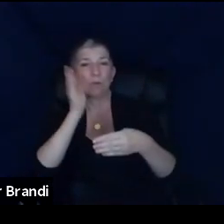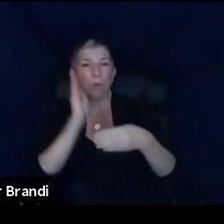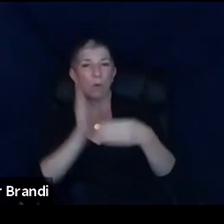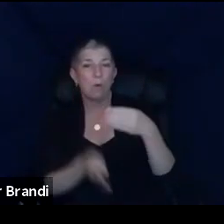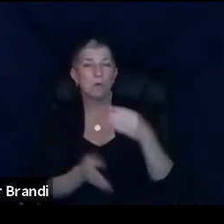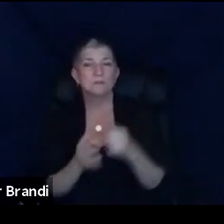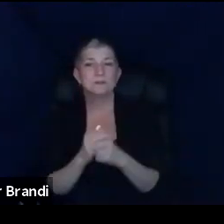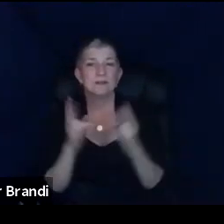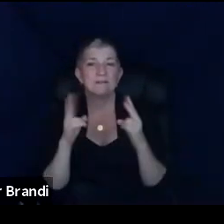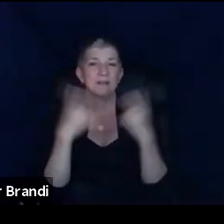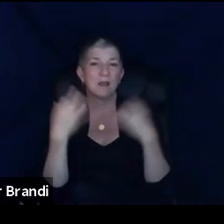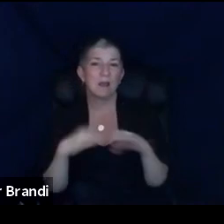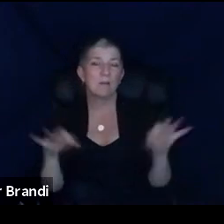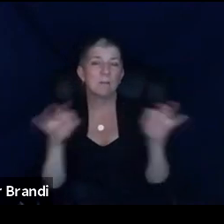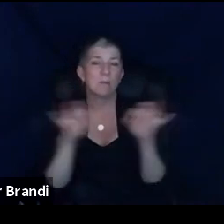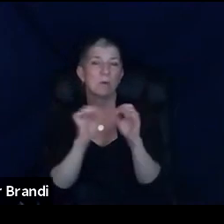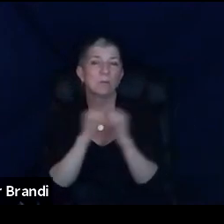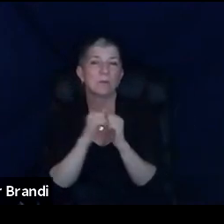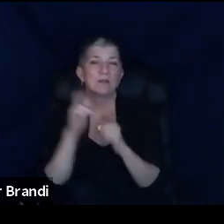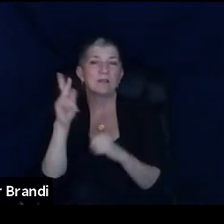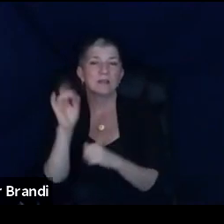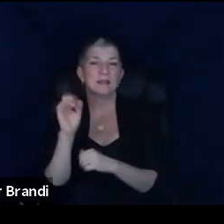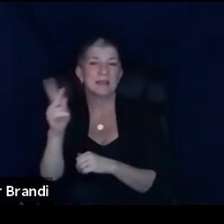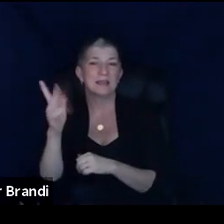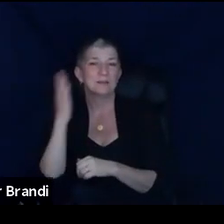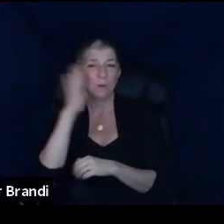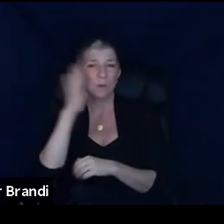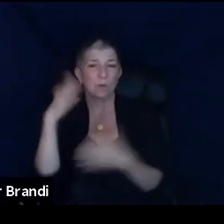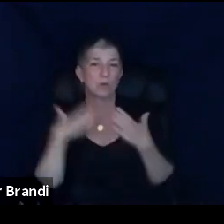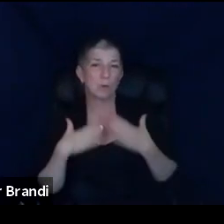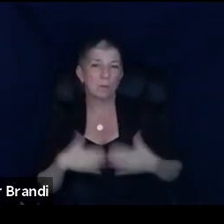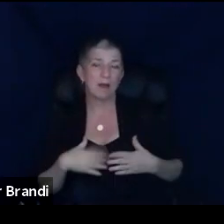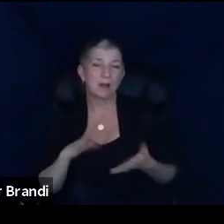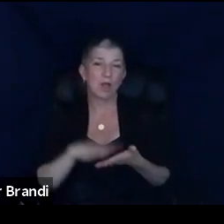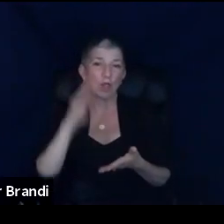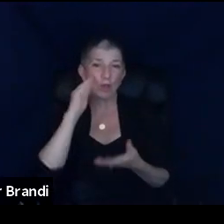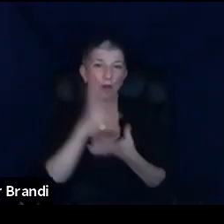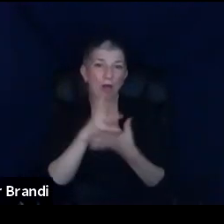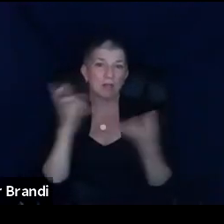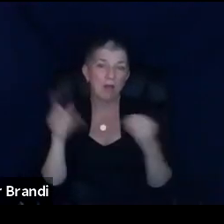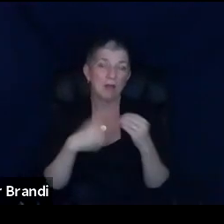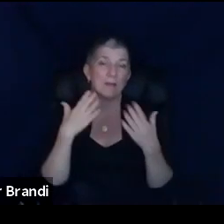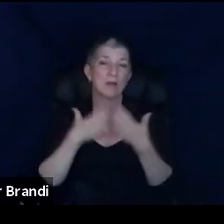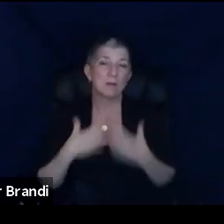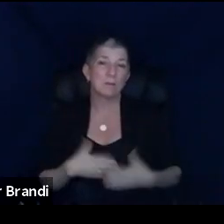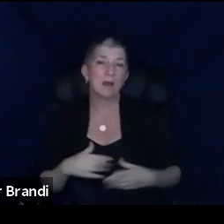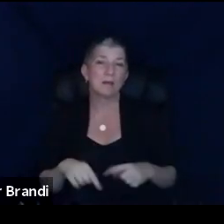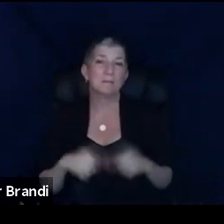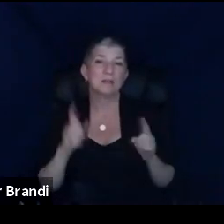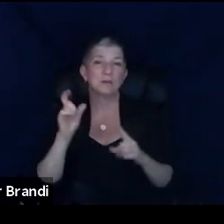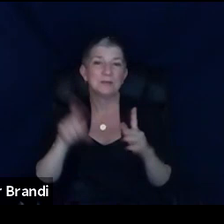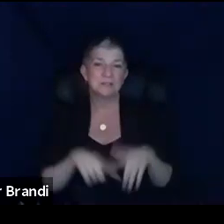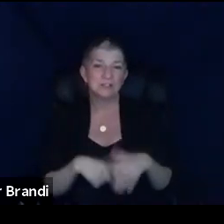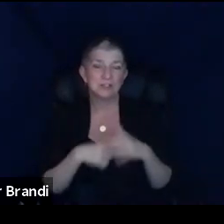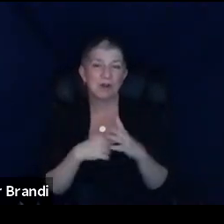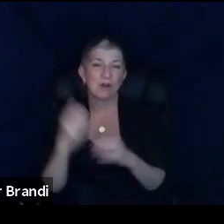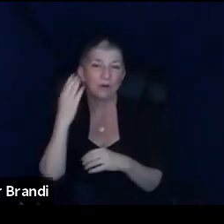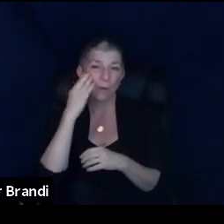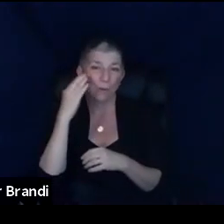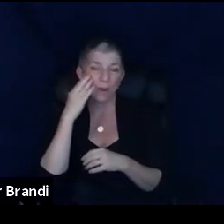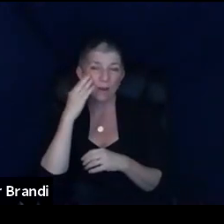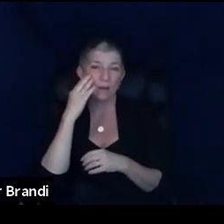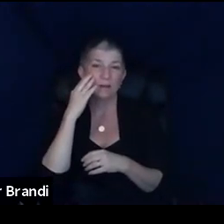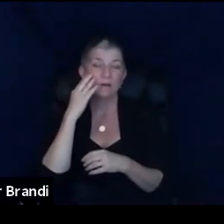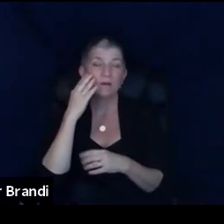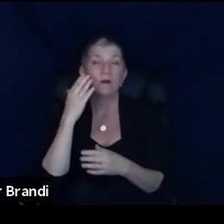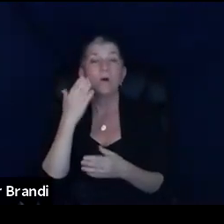It's very important with kink to know your body. You'll learn a lot about your body, but you need to start off knowing what's good